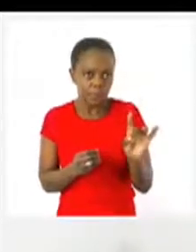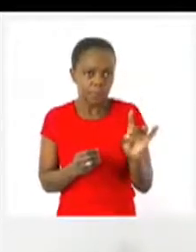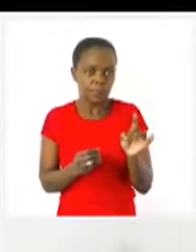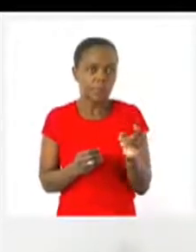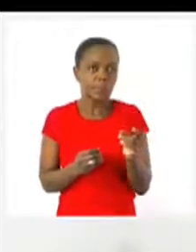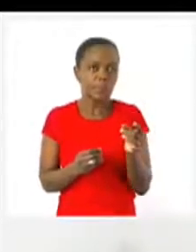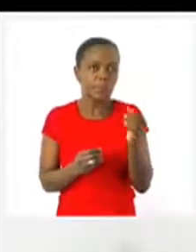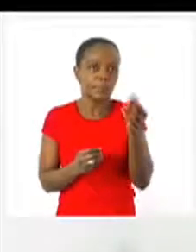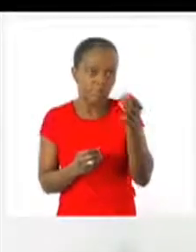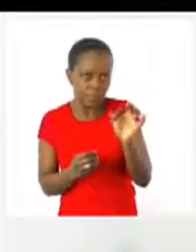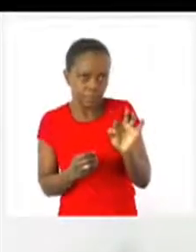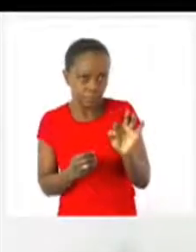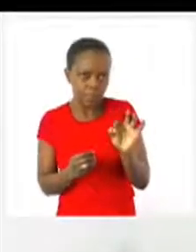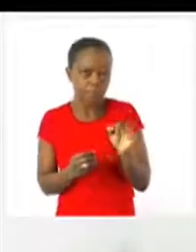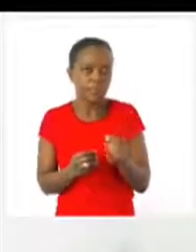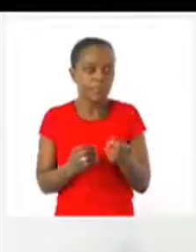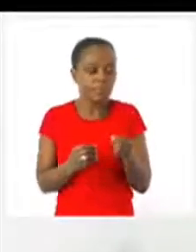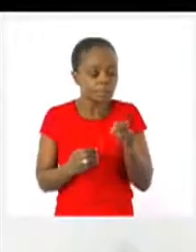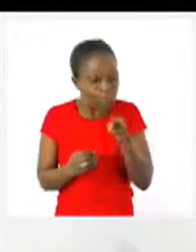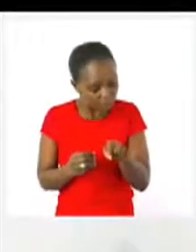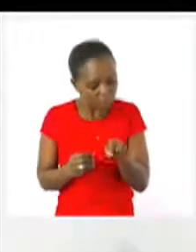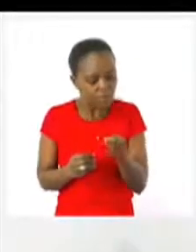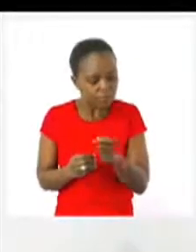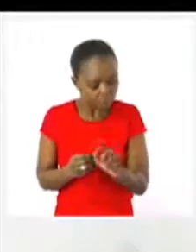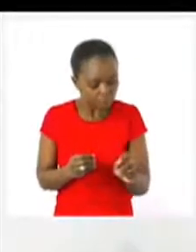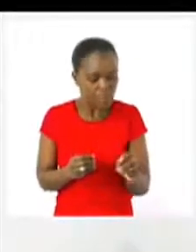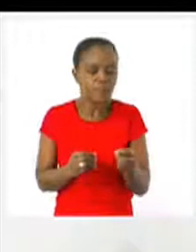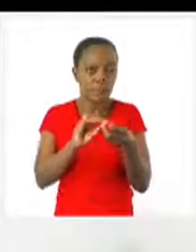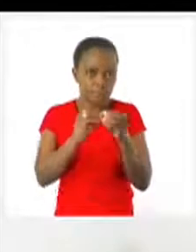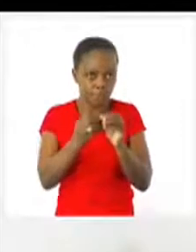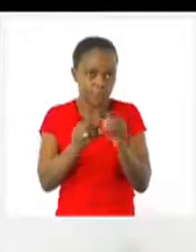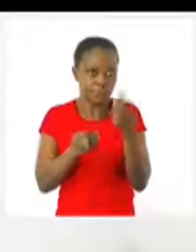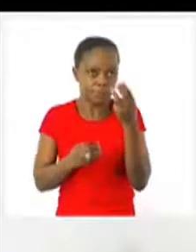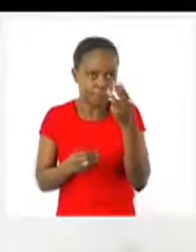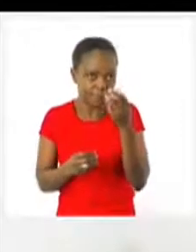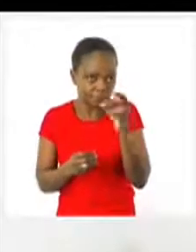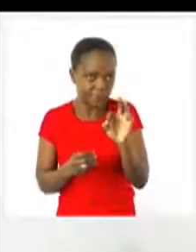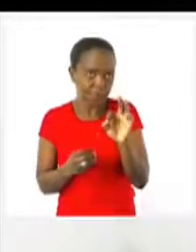8, 9. Write number 9.